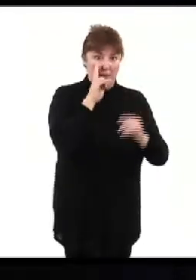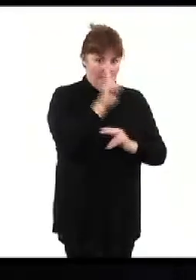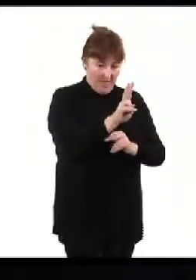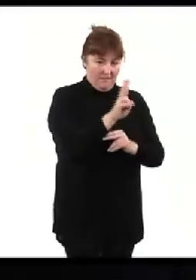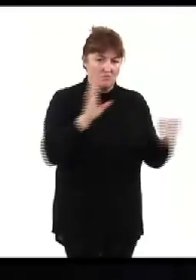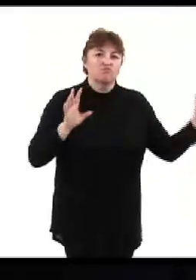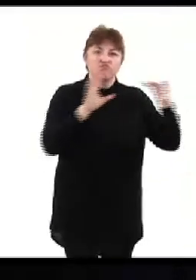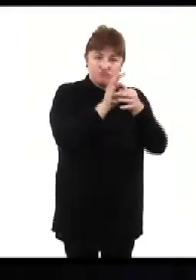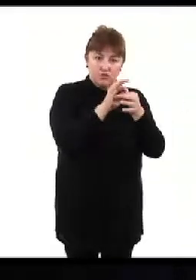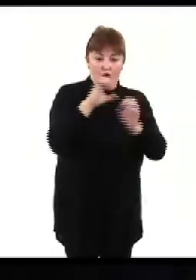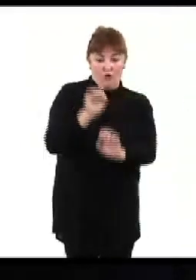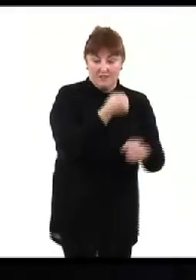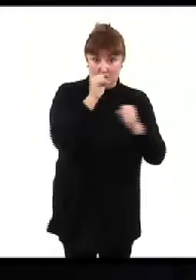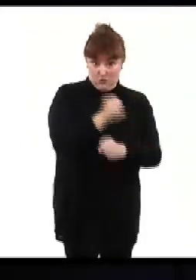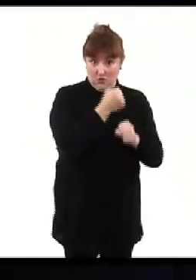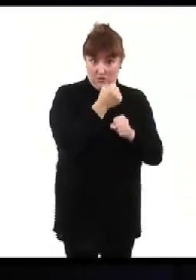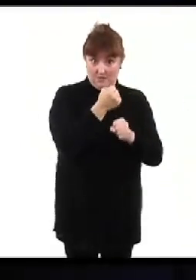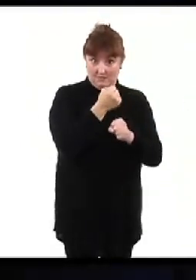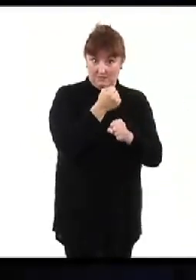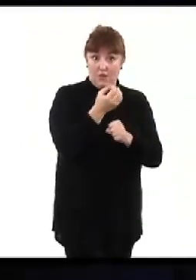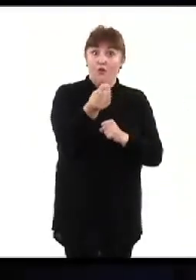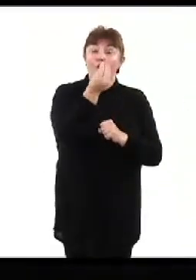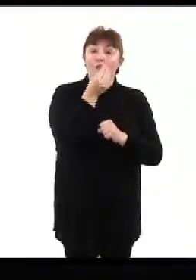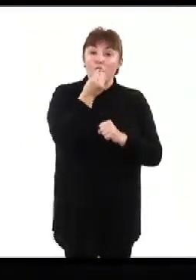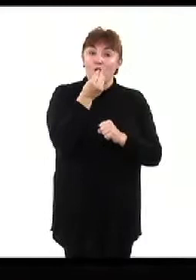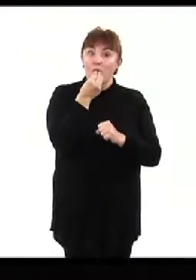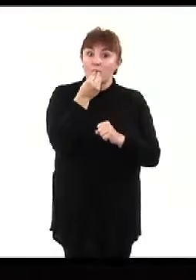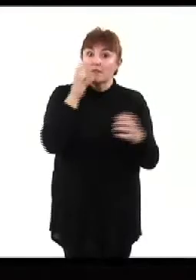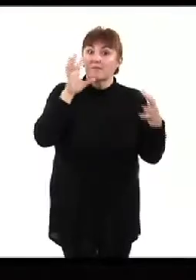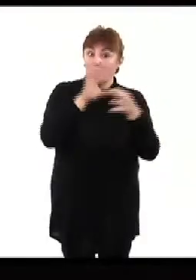elicited when you, for fork.